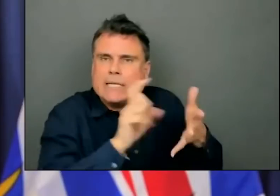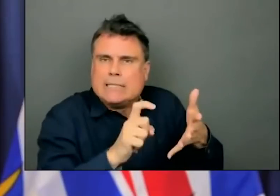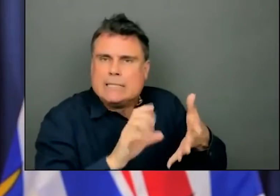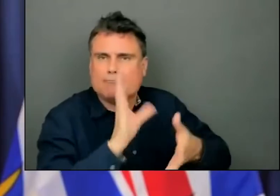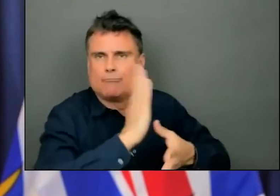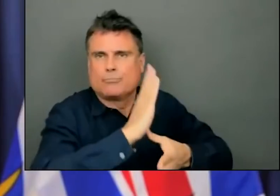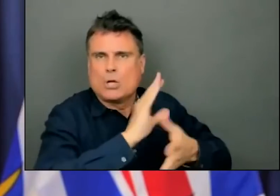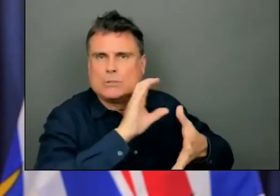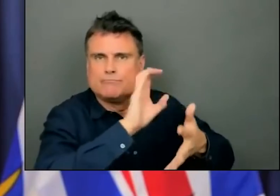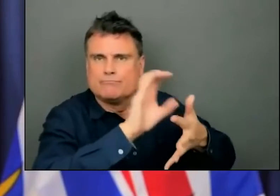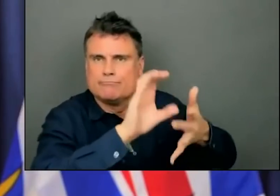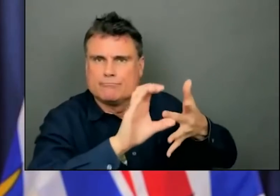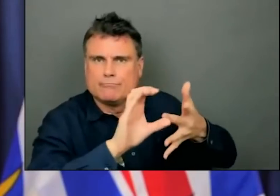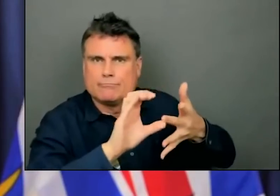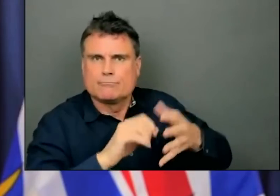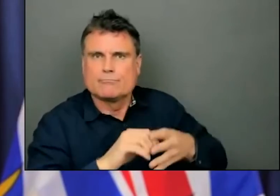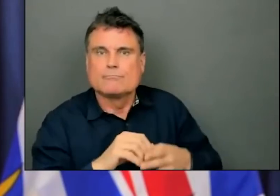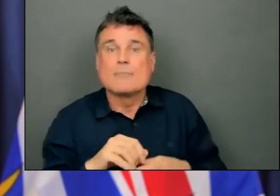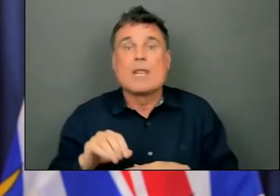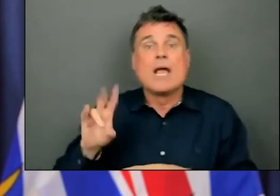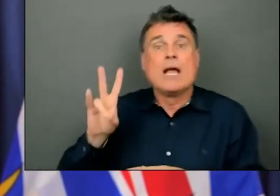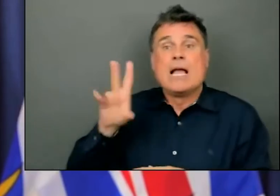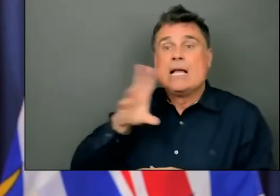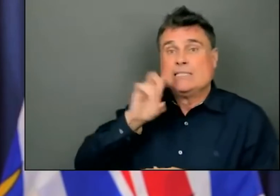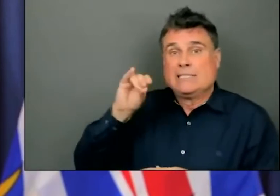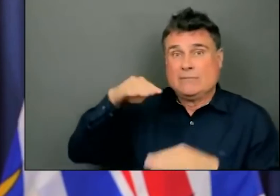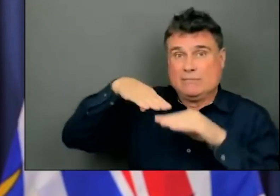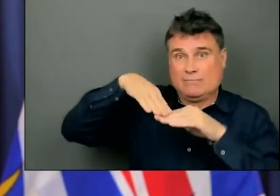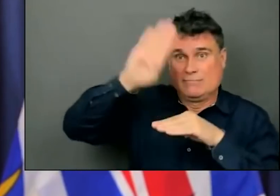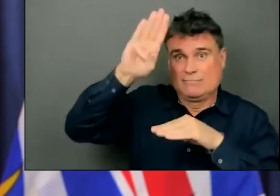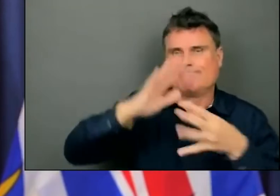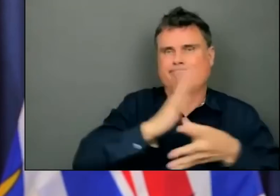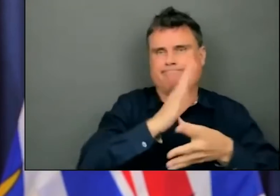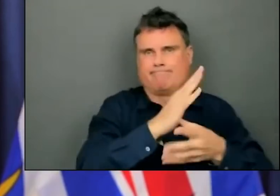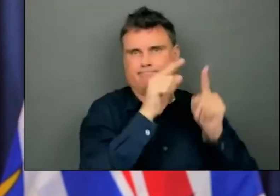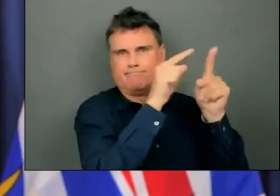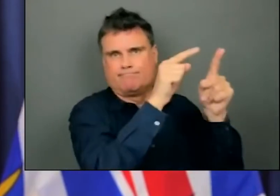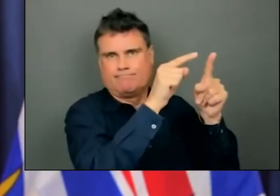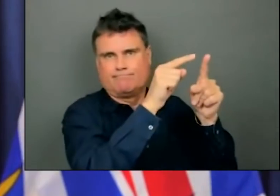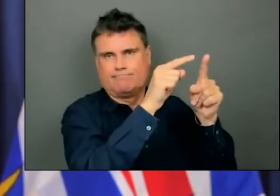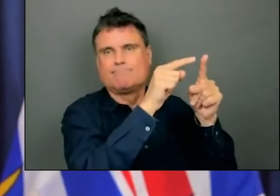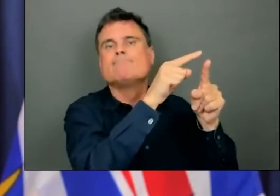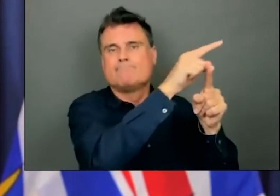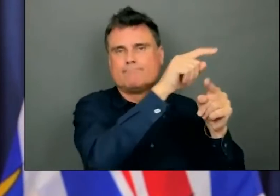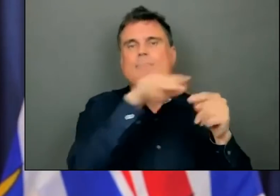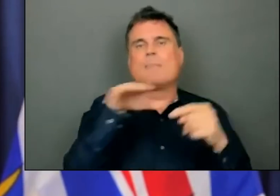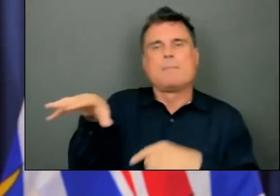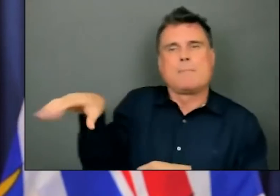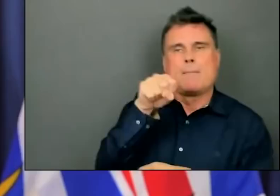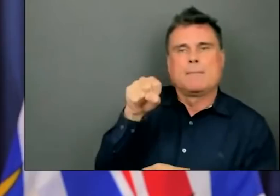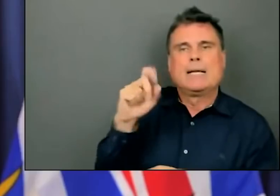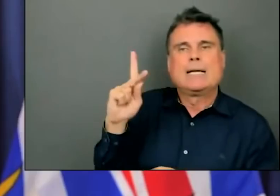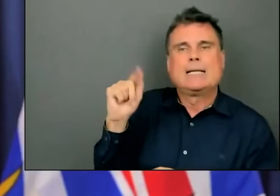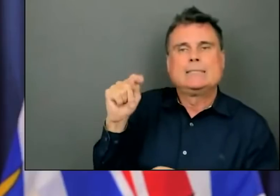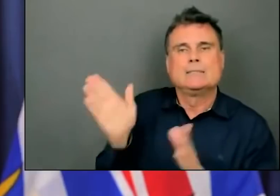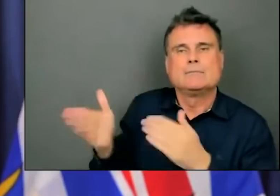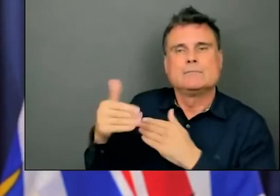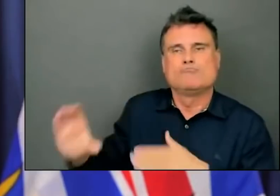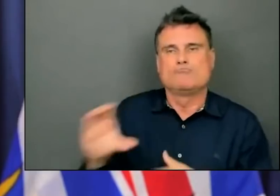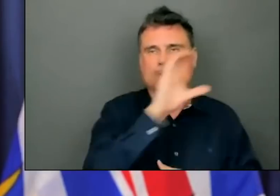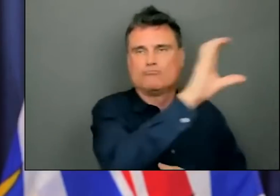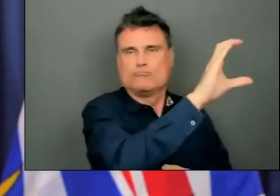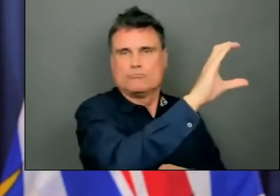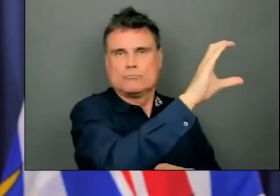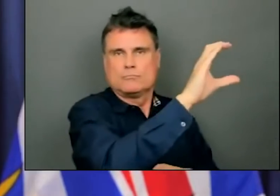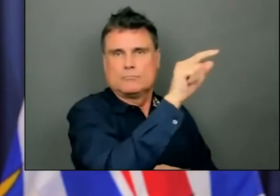we're starting with people 70 and over. So those are the ones who would have access in the initial period to the tests, and that those